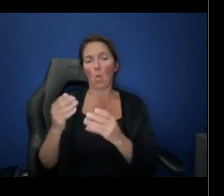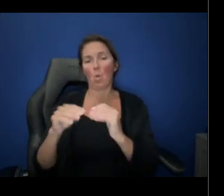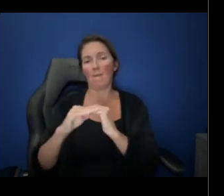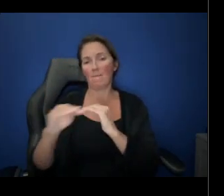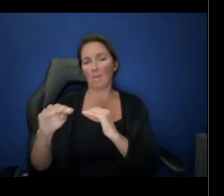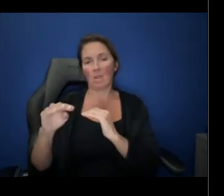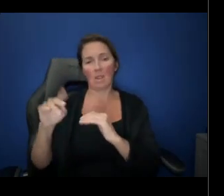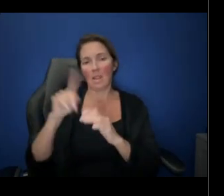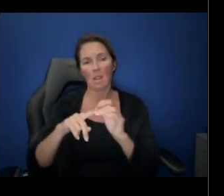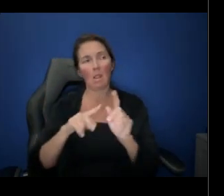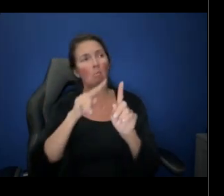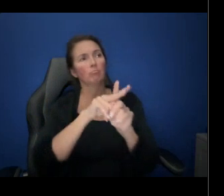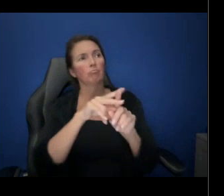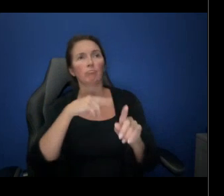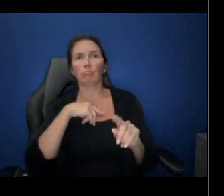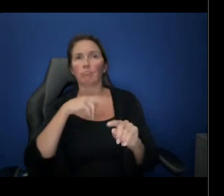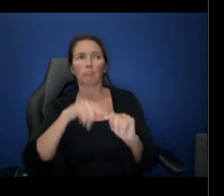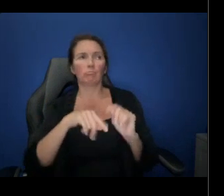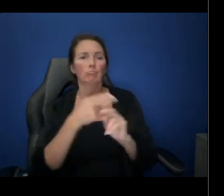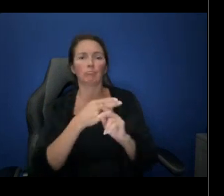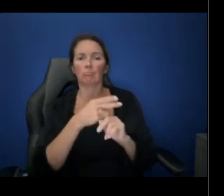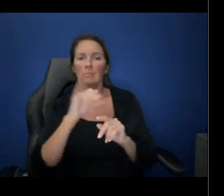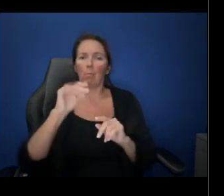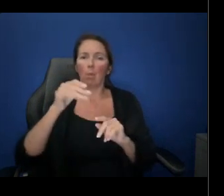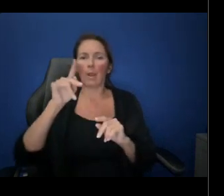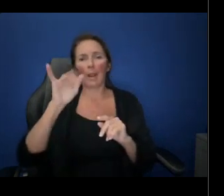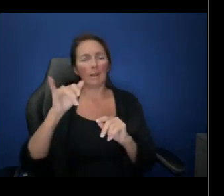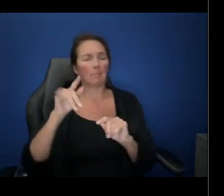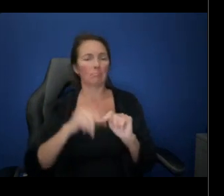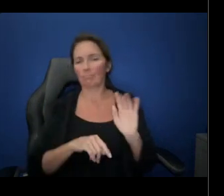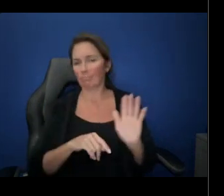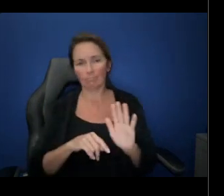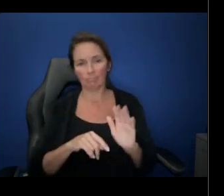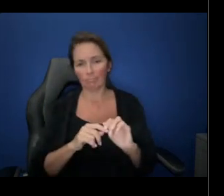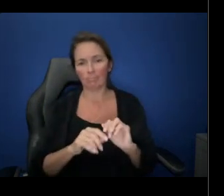cannot claim site impracticality.